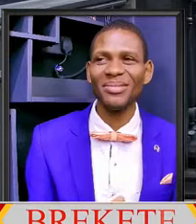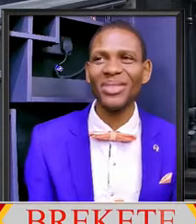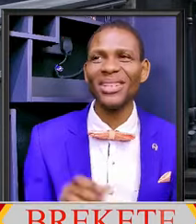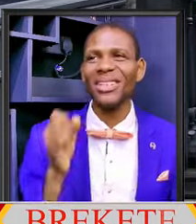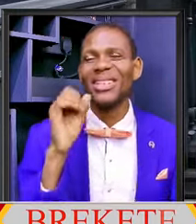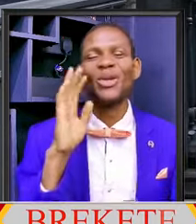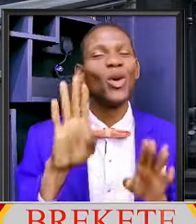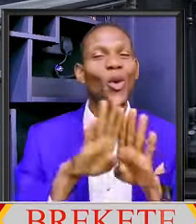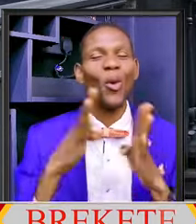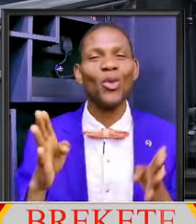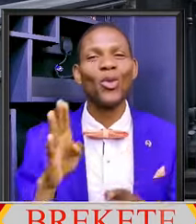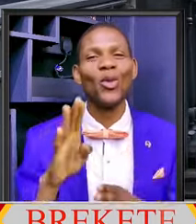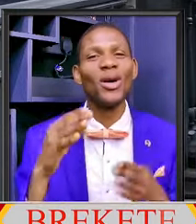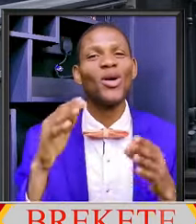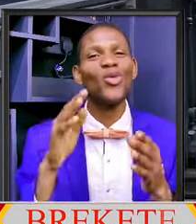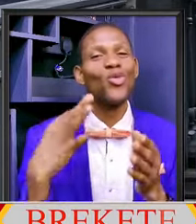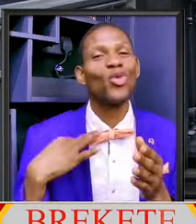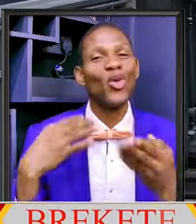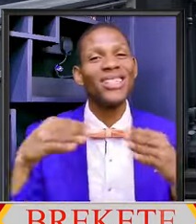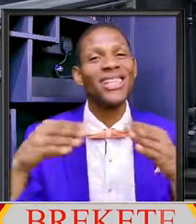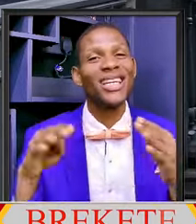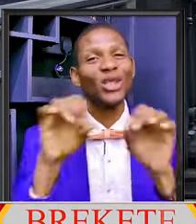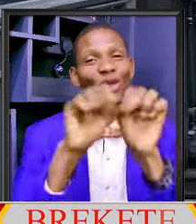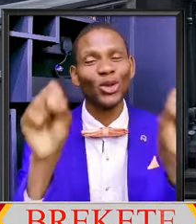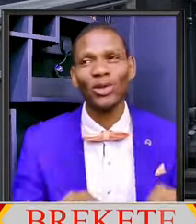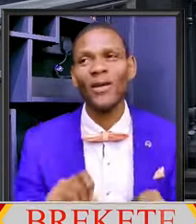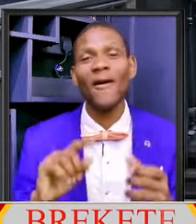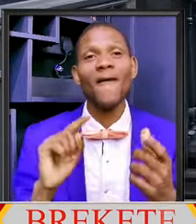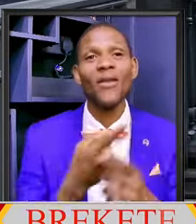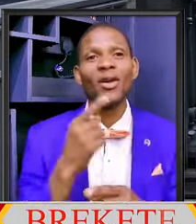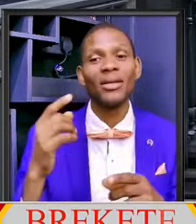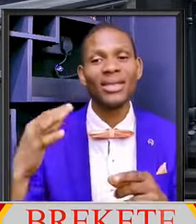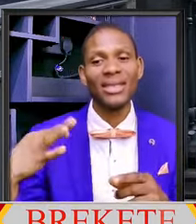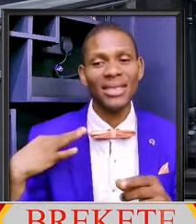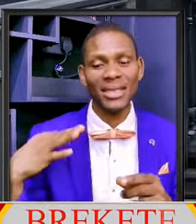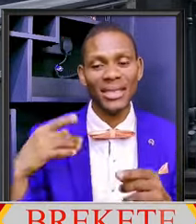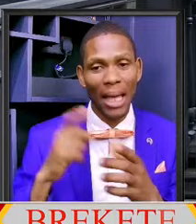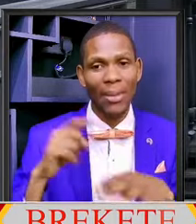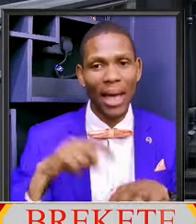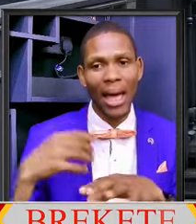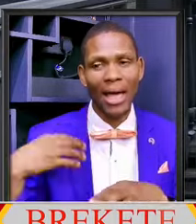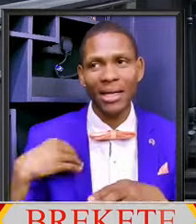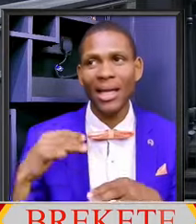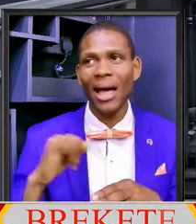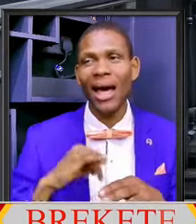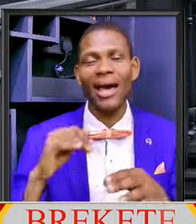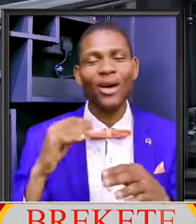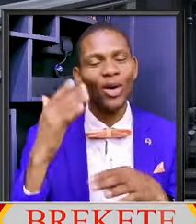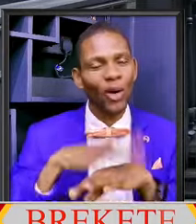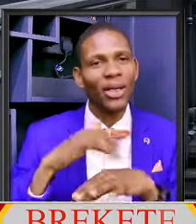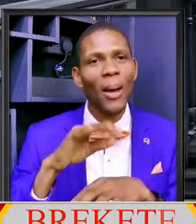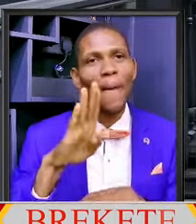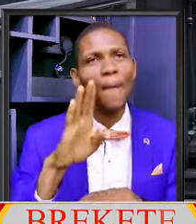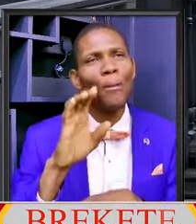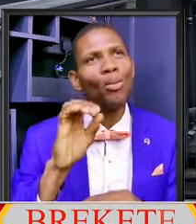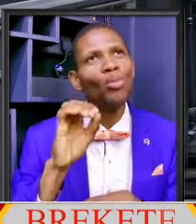She go open boutique where? The first time where I see boutique, I call them boutique